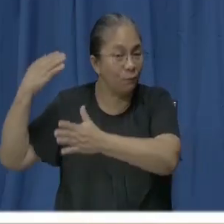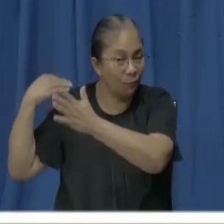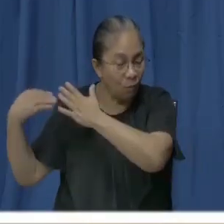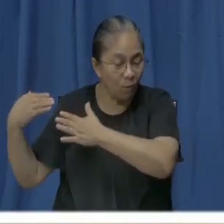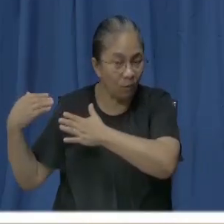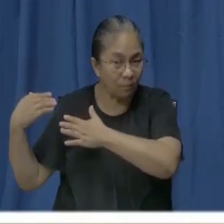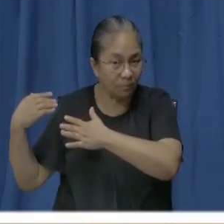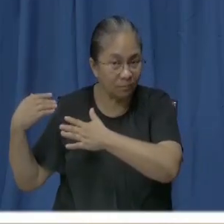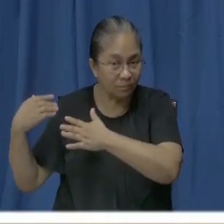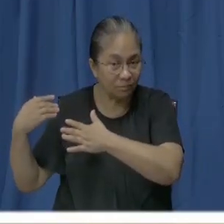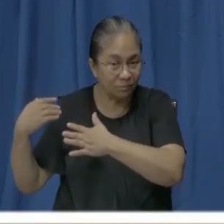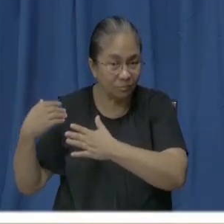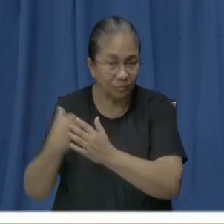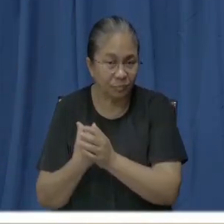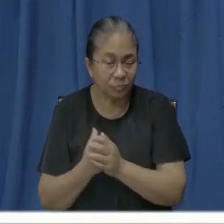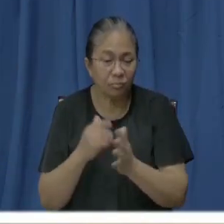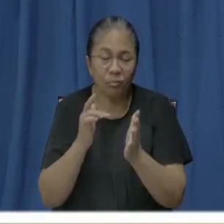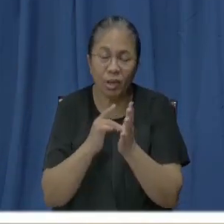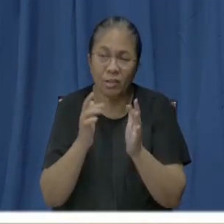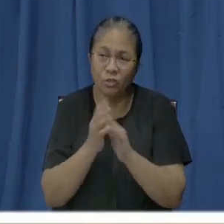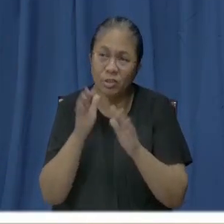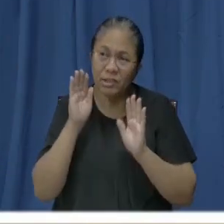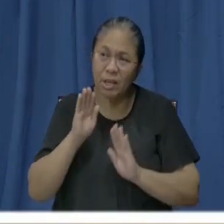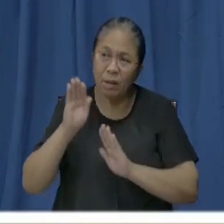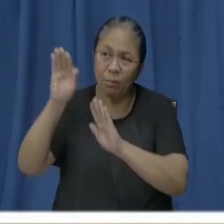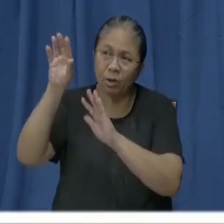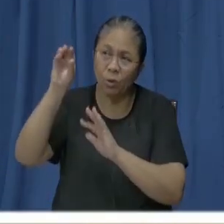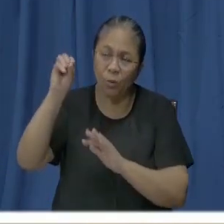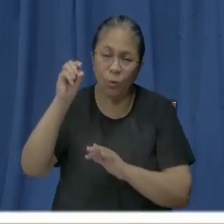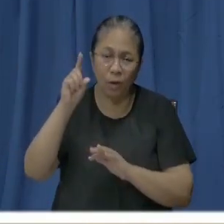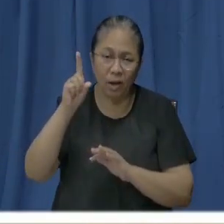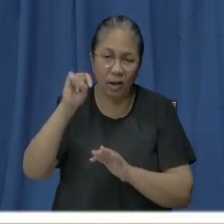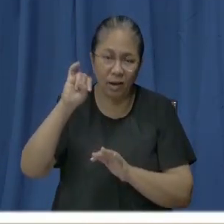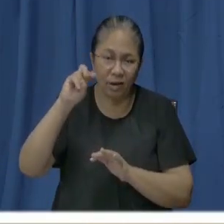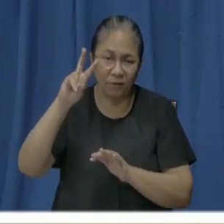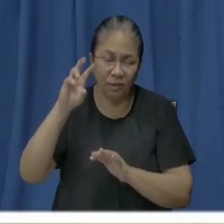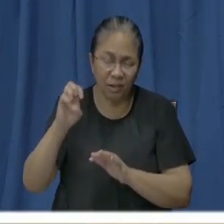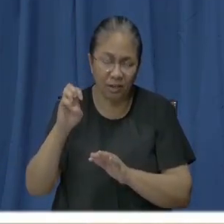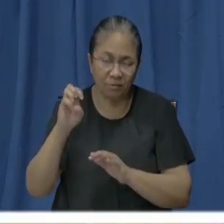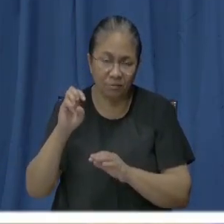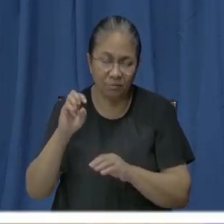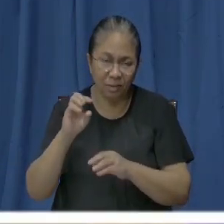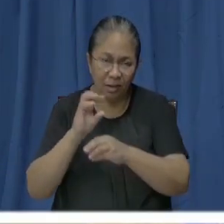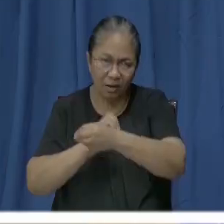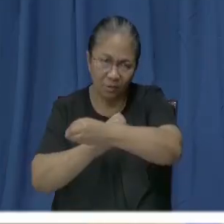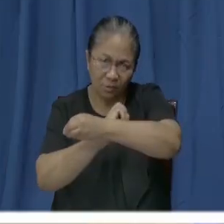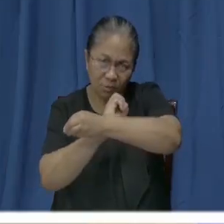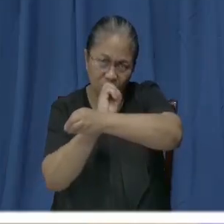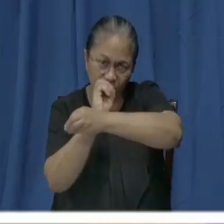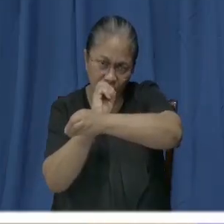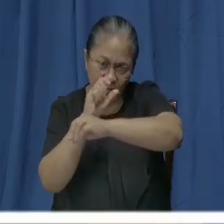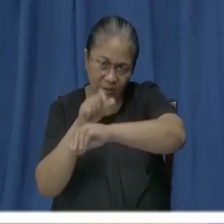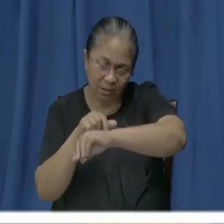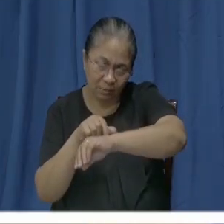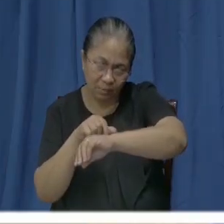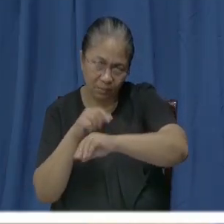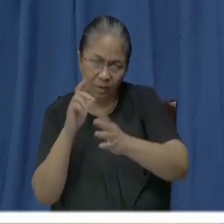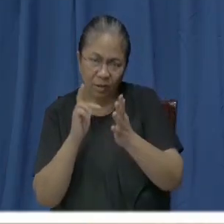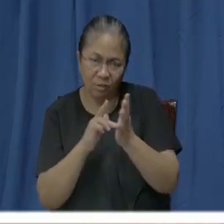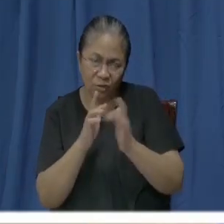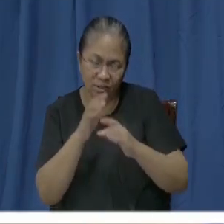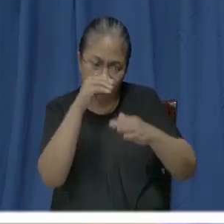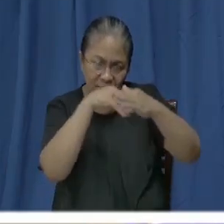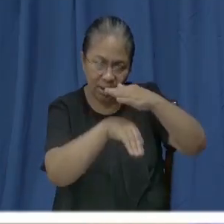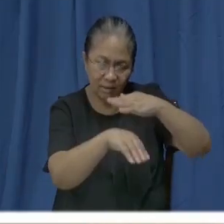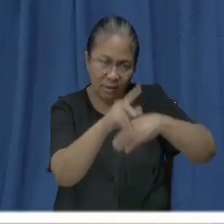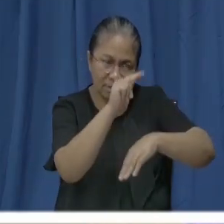in the Mount of Olives at daybreak. He goes into the temple. And so this is a teaching that is happening in the temple. He's